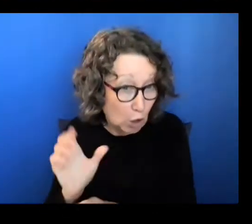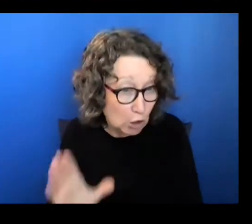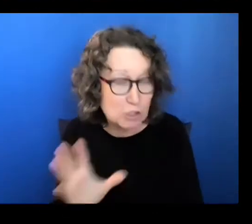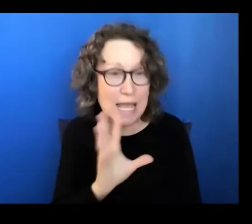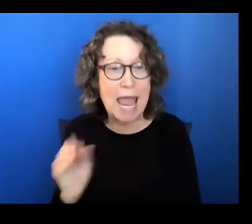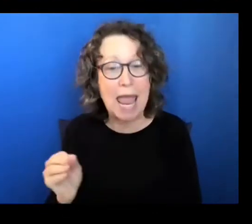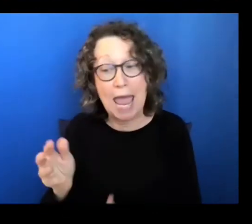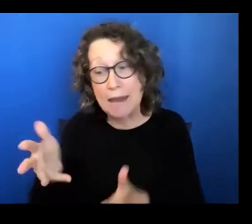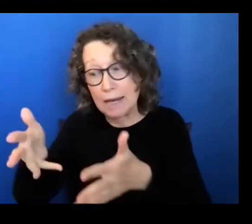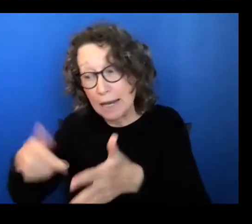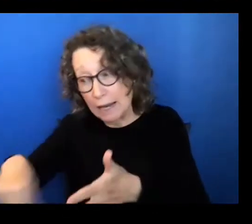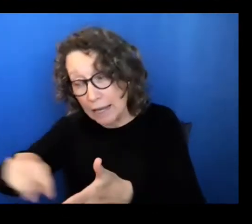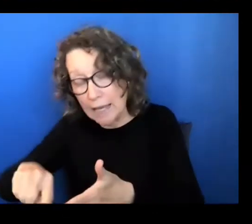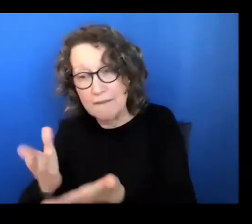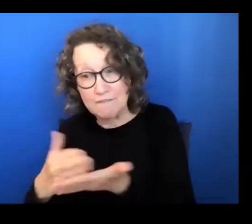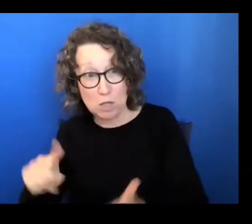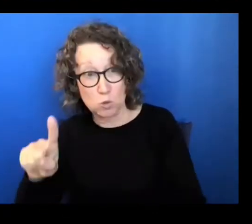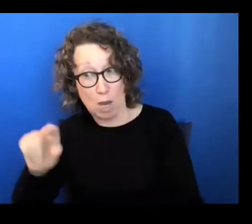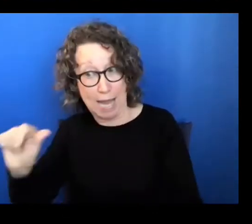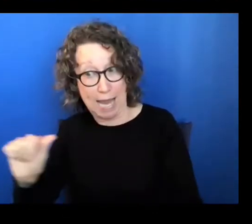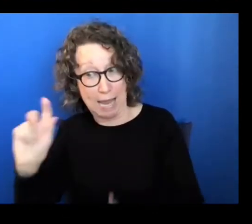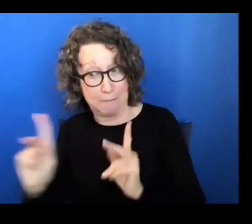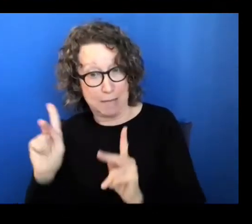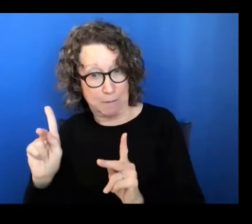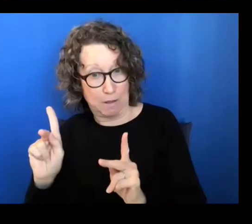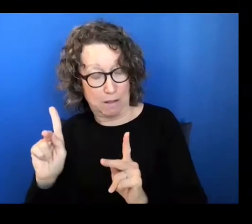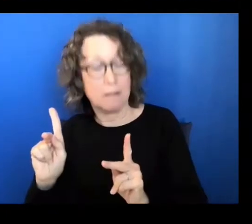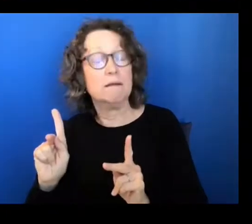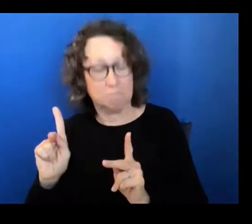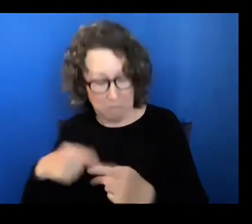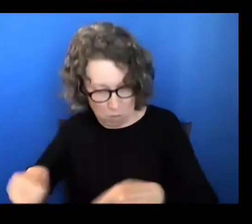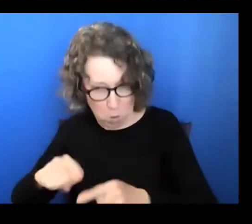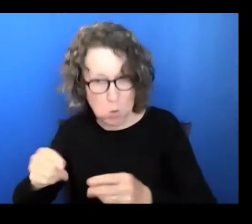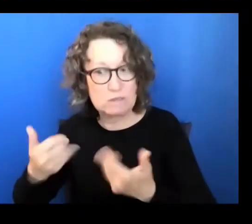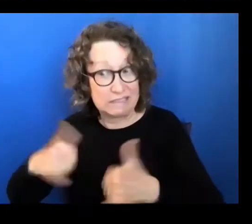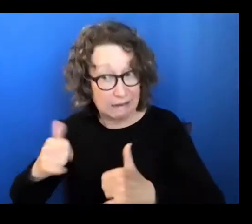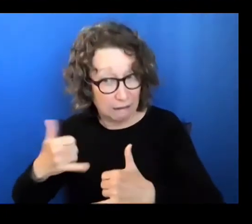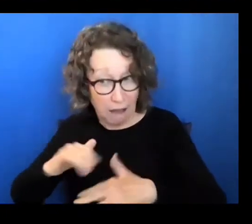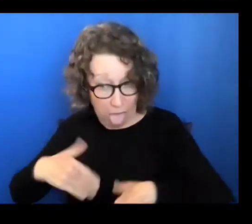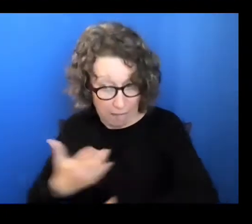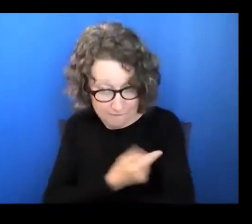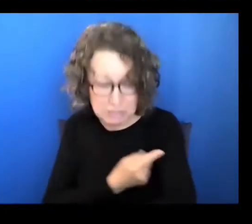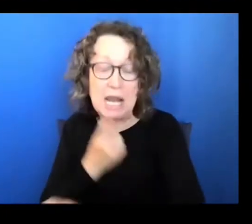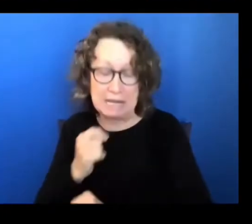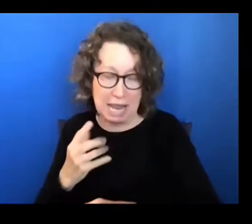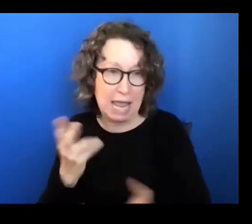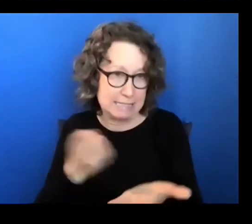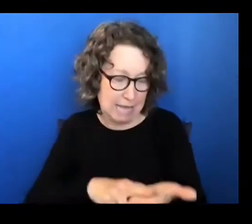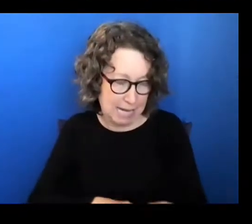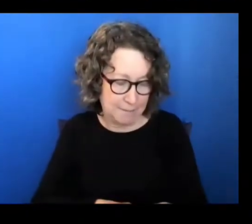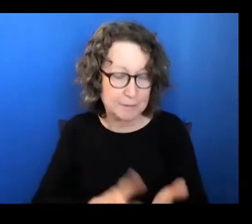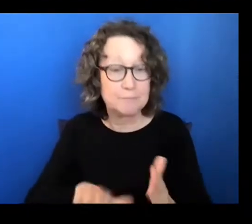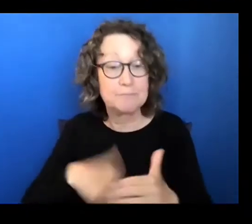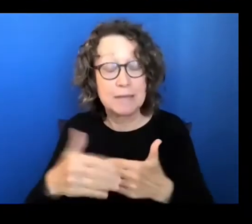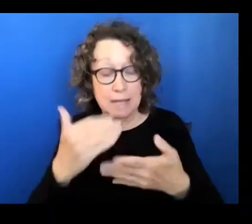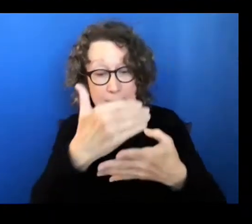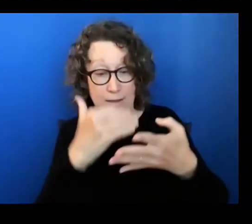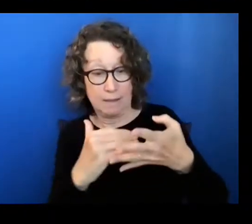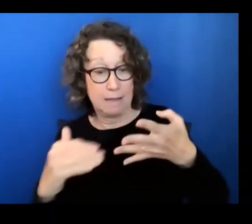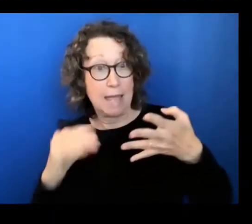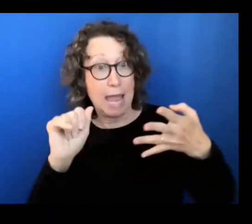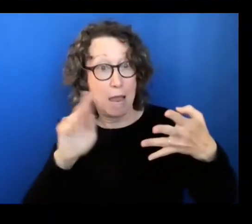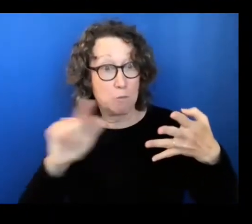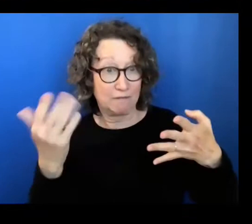the remaining phase 1A healthcare workers. Coming up on April 15th,